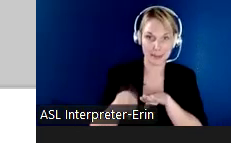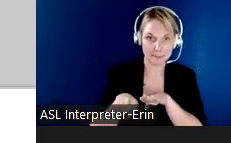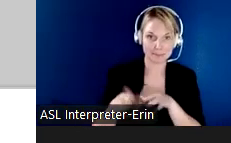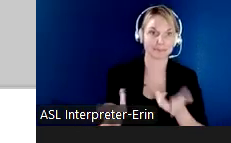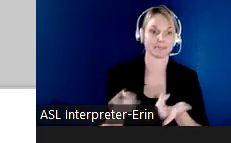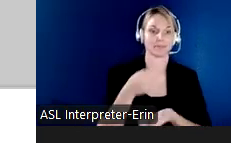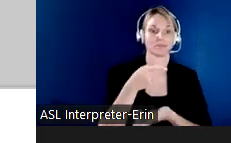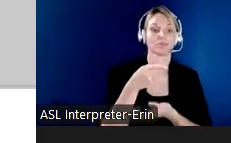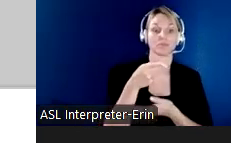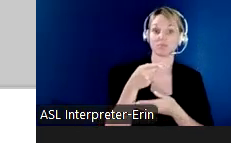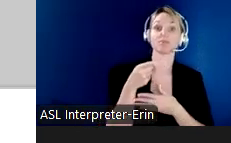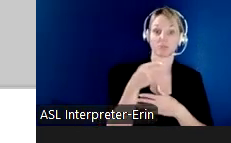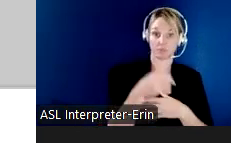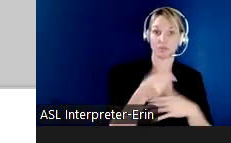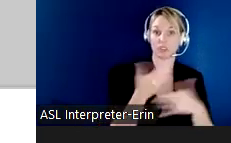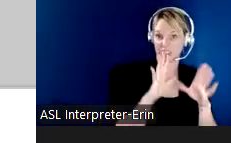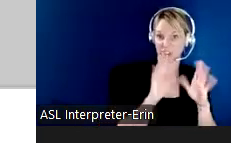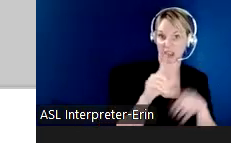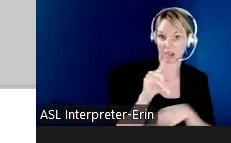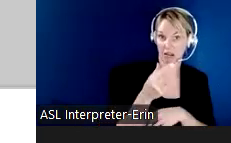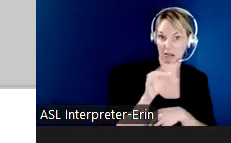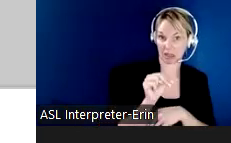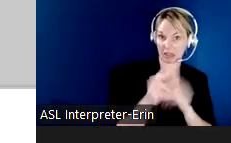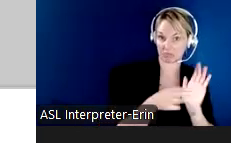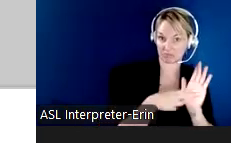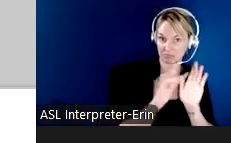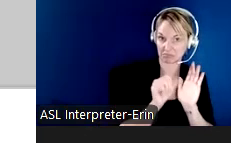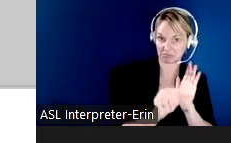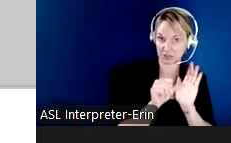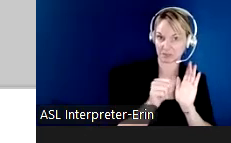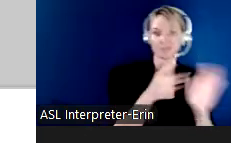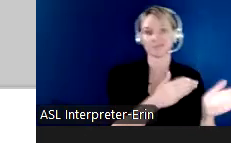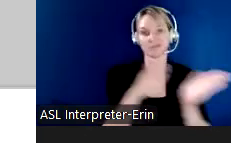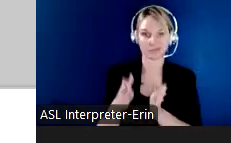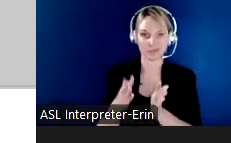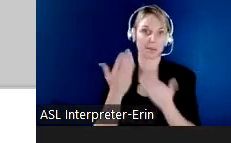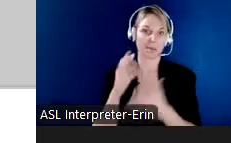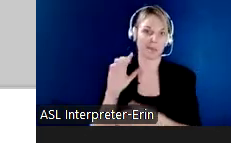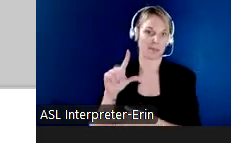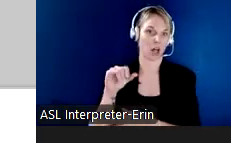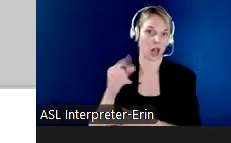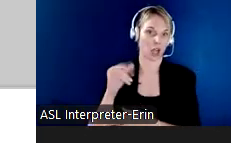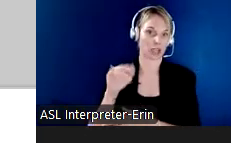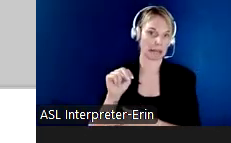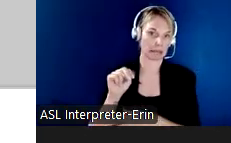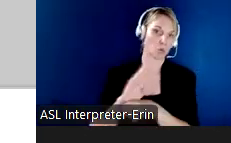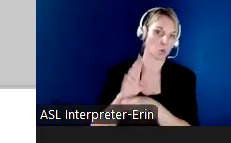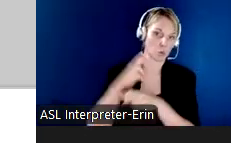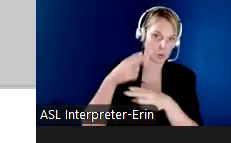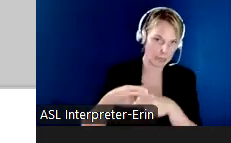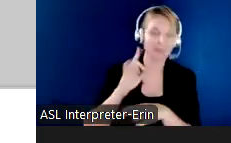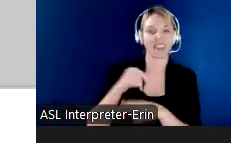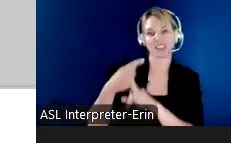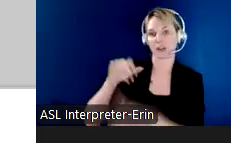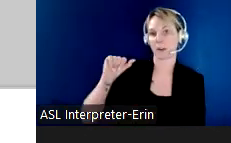click that Benefits Admin Login button, you may be prompted to enter your username, which is from Azure, so your email address and password that was created